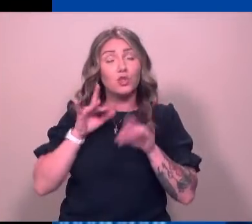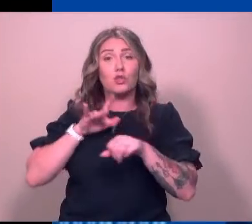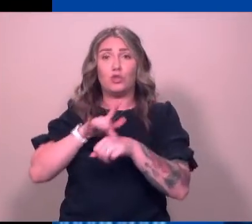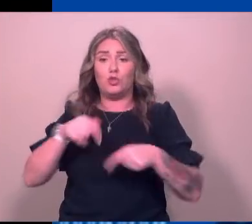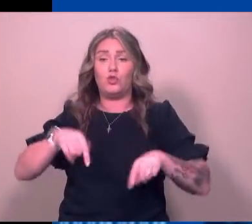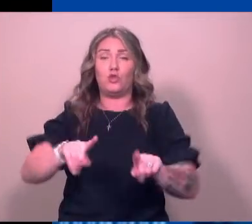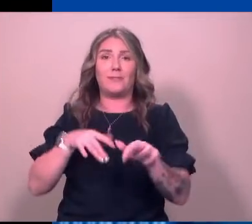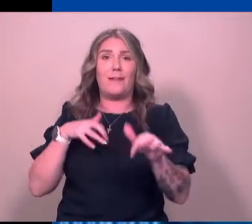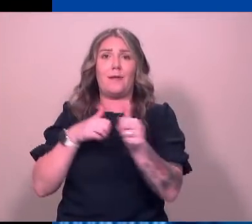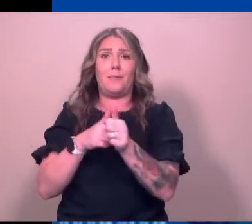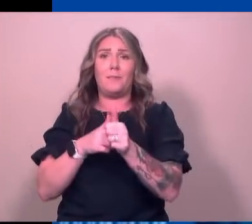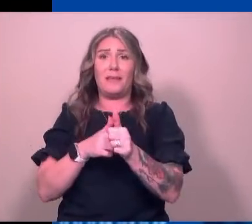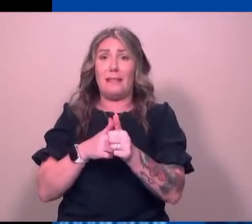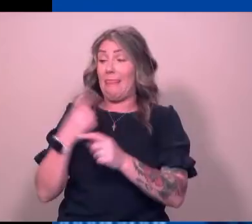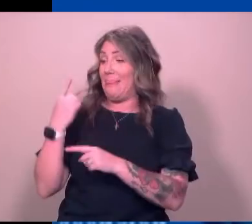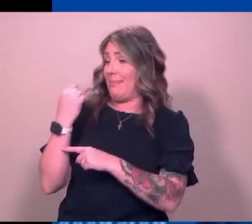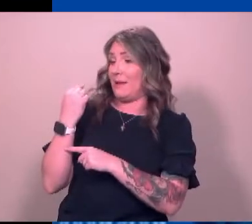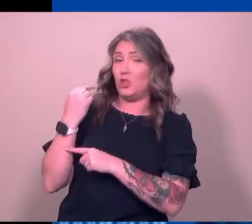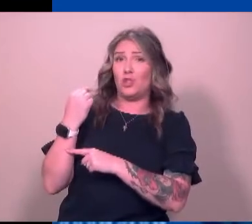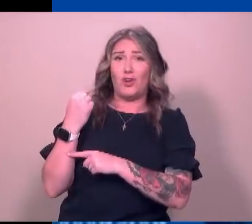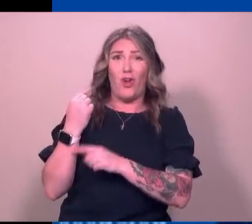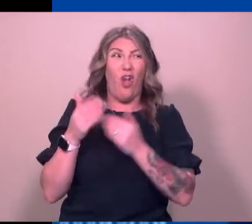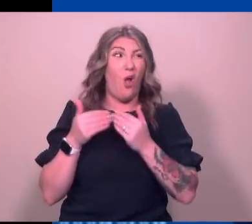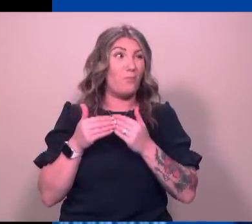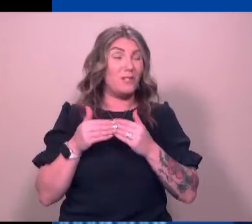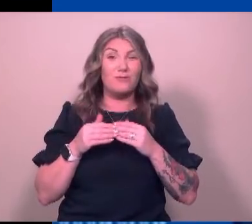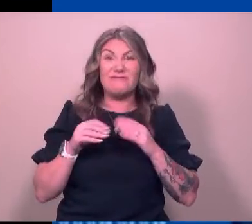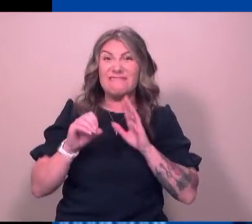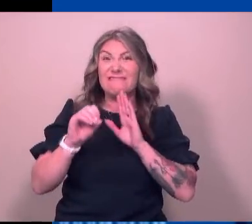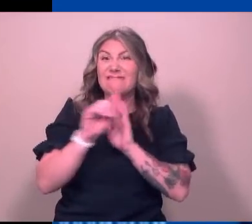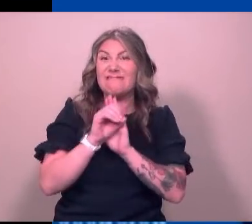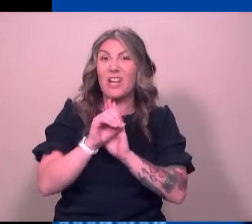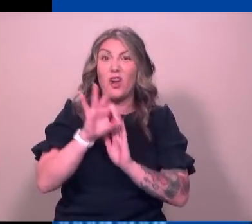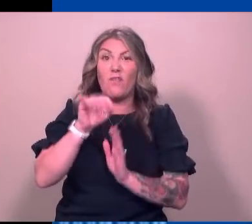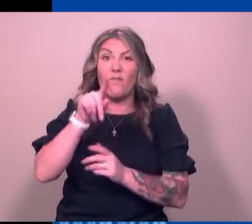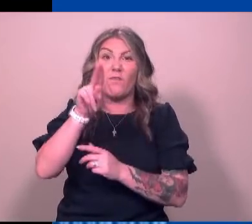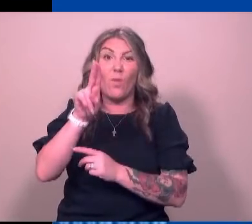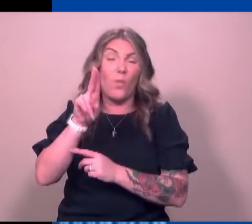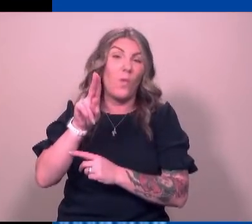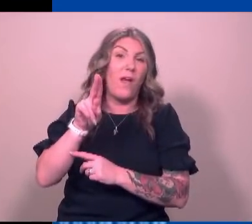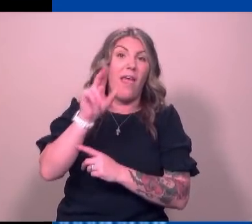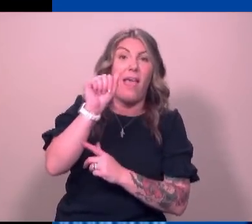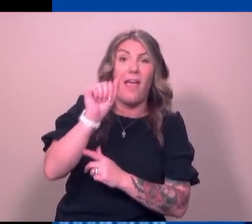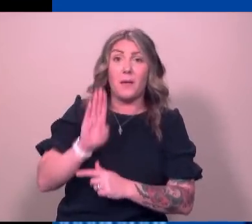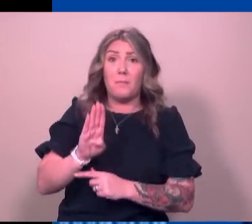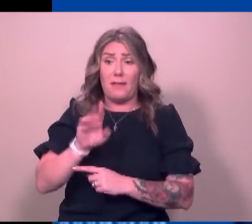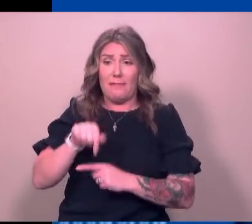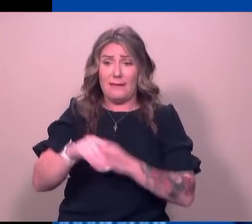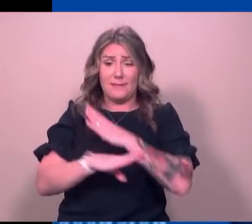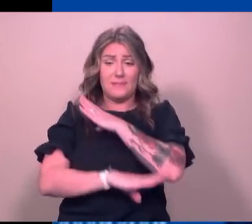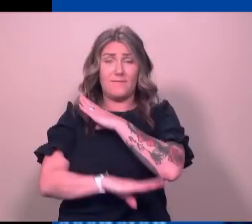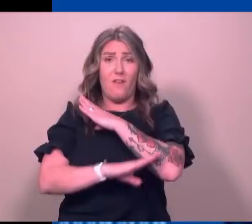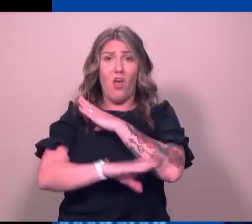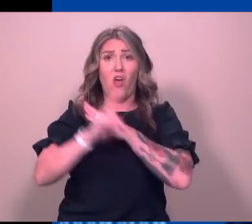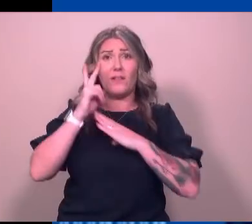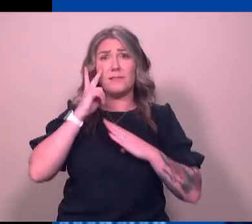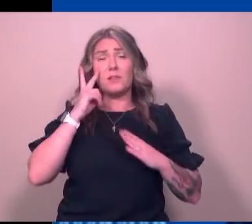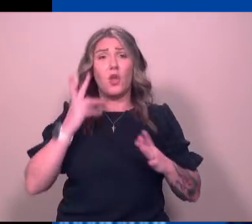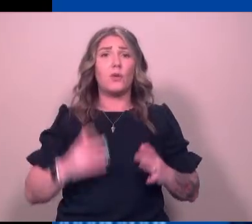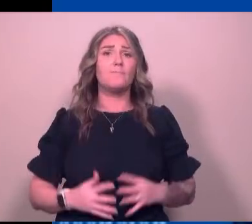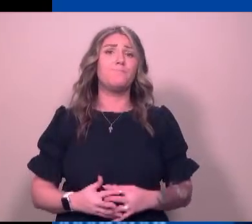that last year we saw almost no influenza A and no influenza B. This fall we saw some